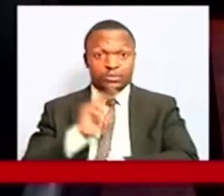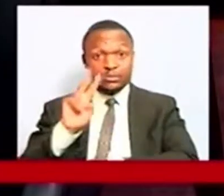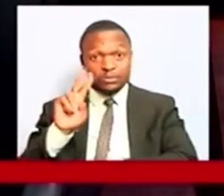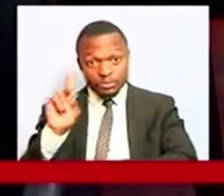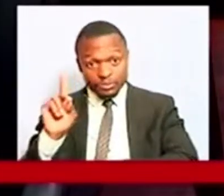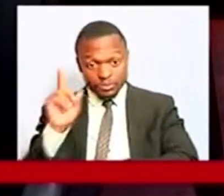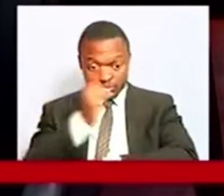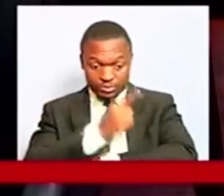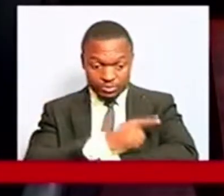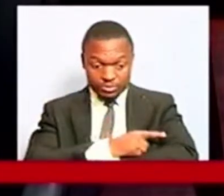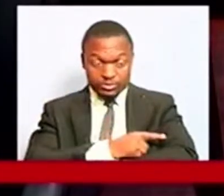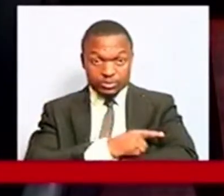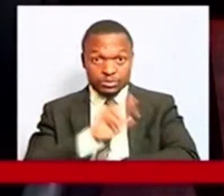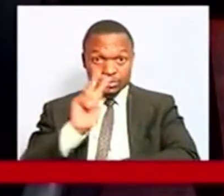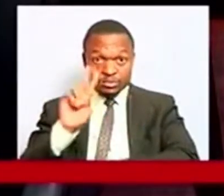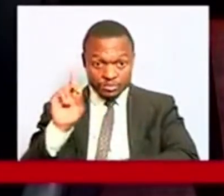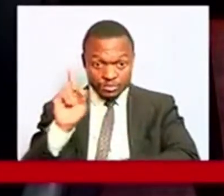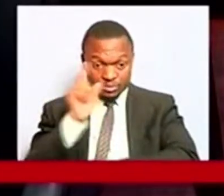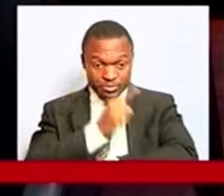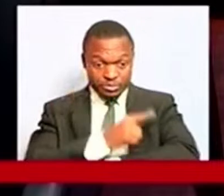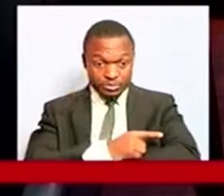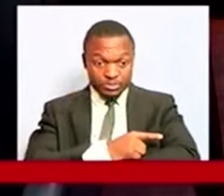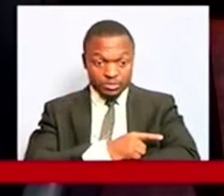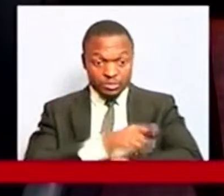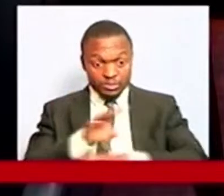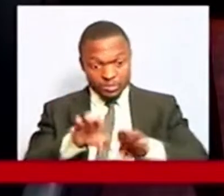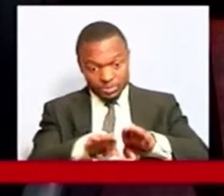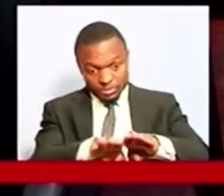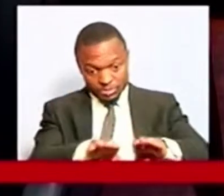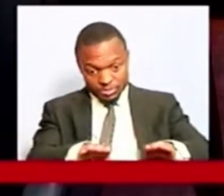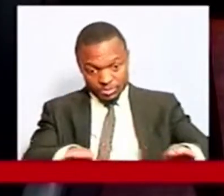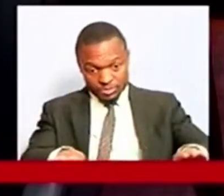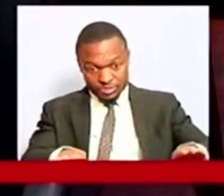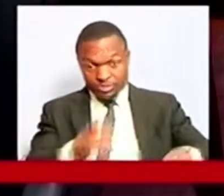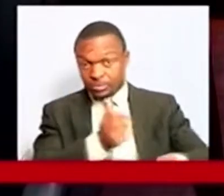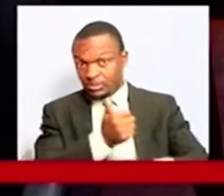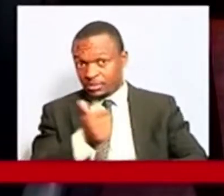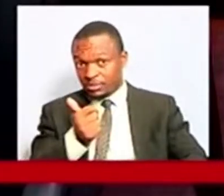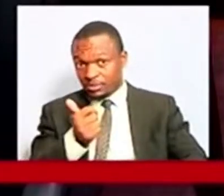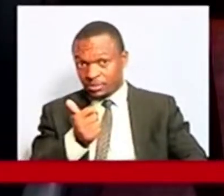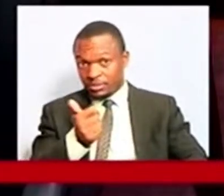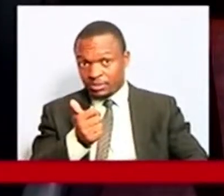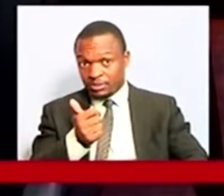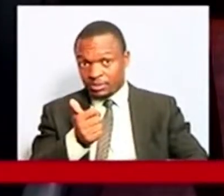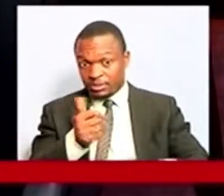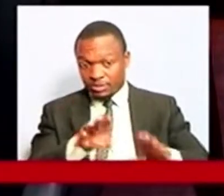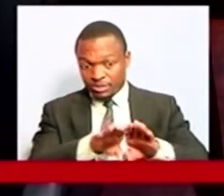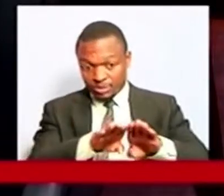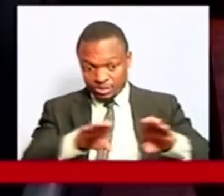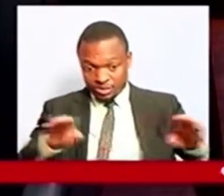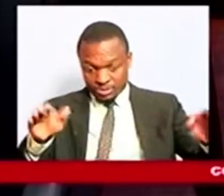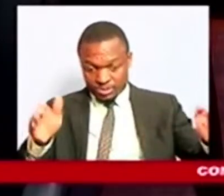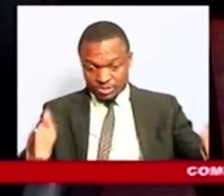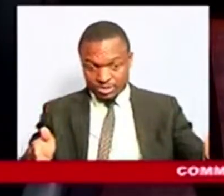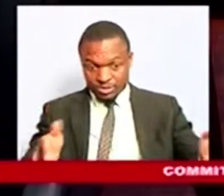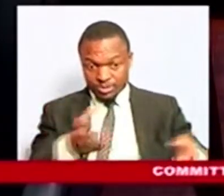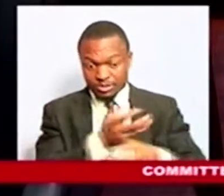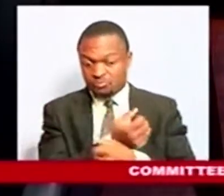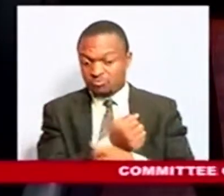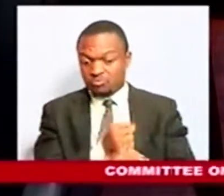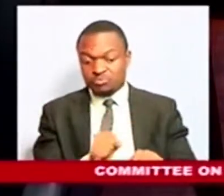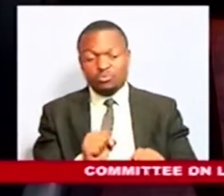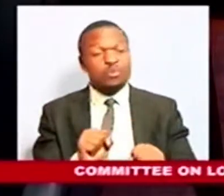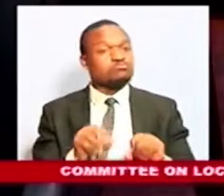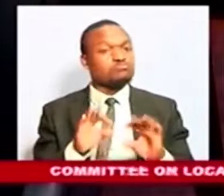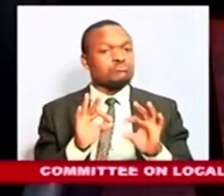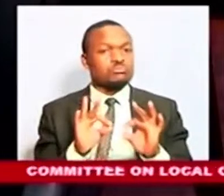days, more especially 21 days, for the floor or for any other, even the slab to cure well. Chair,